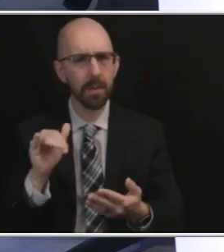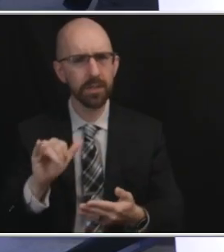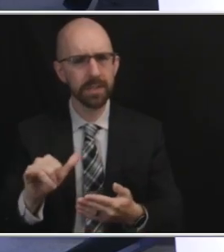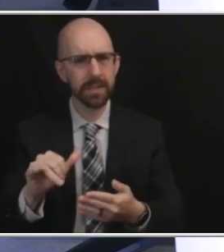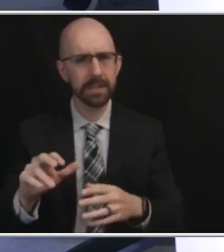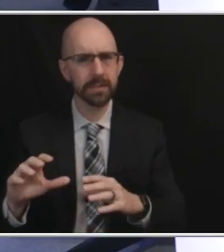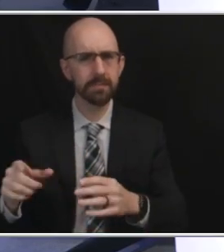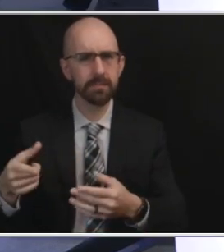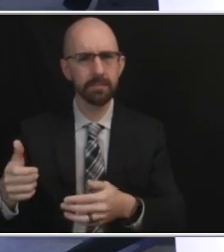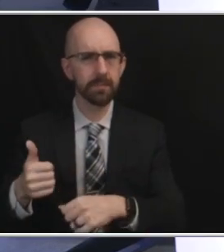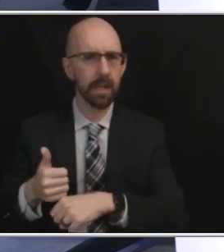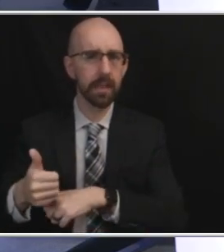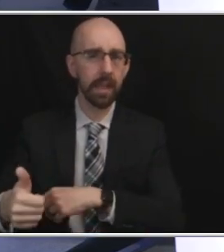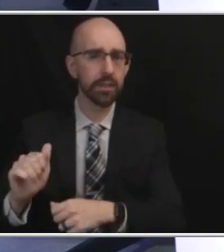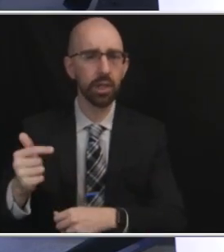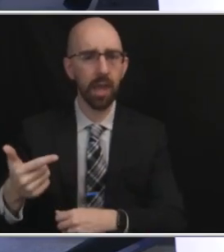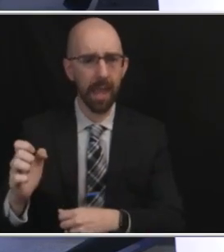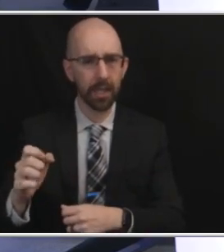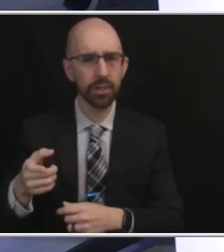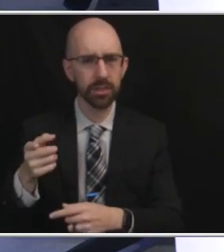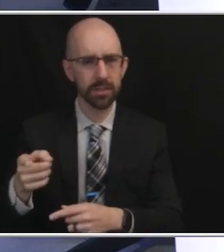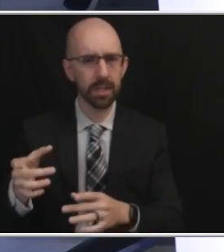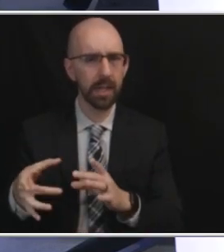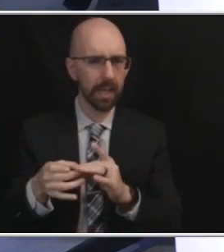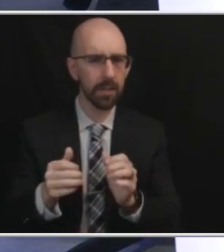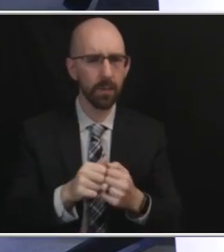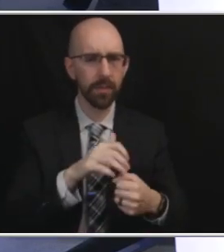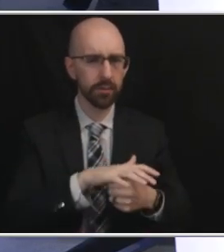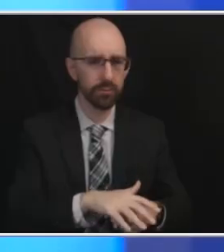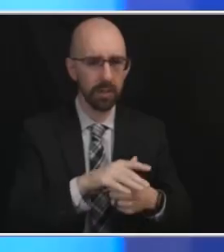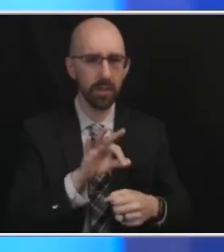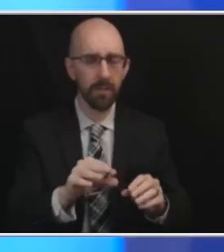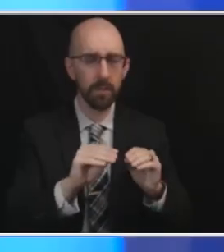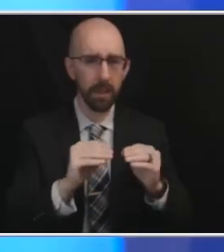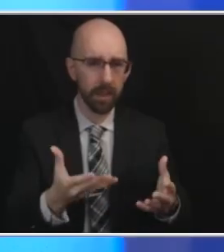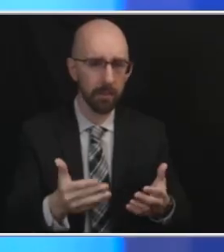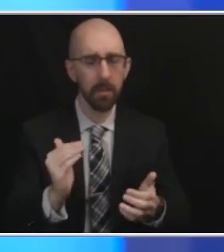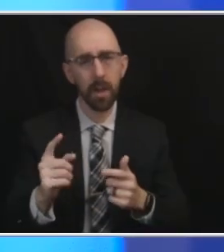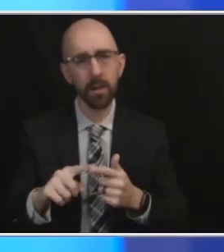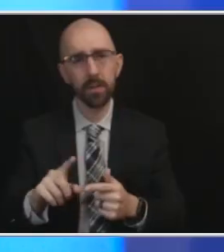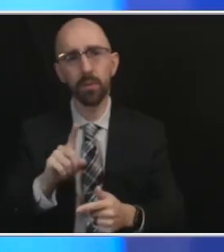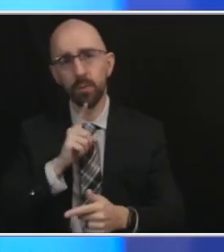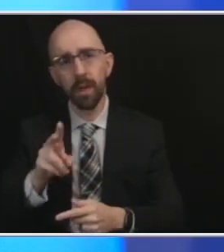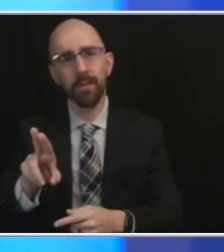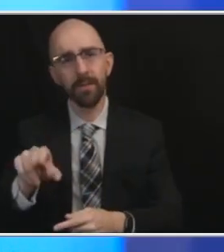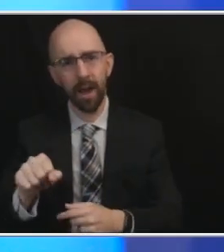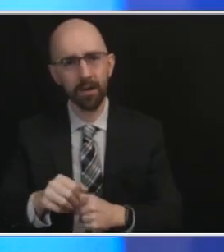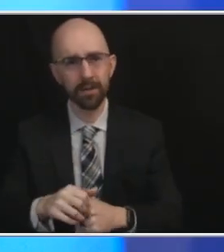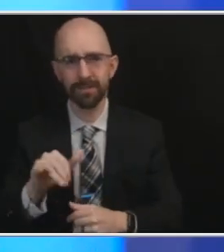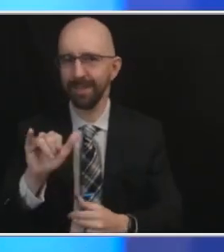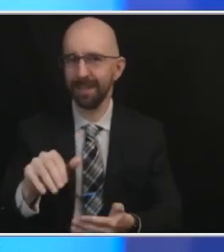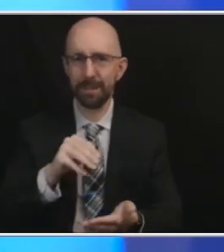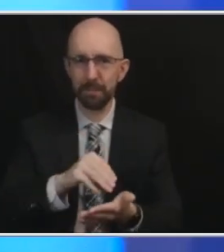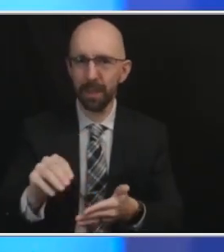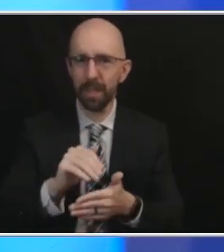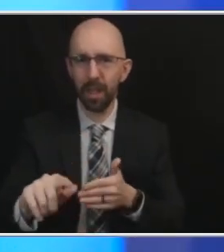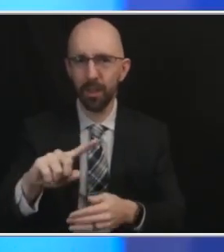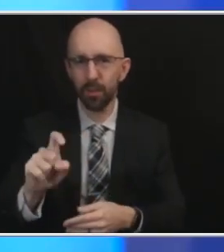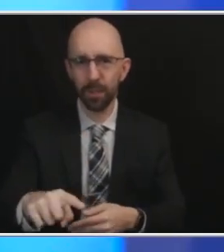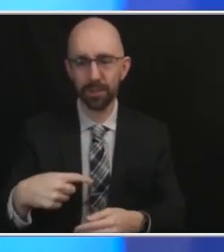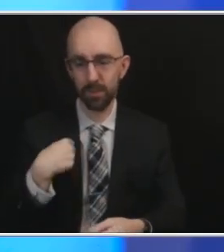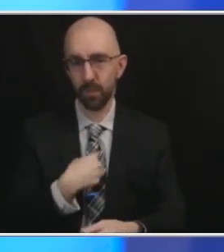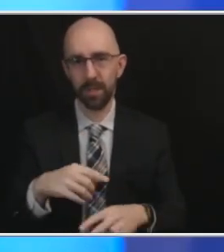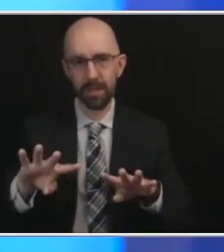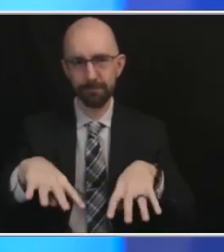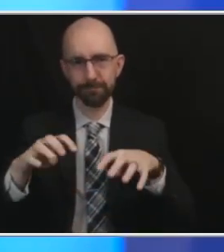connected to the stress of the pandemic versus the virus itself? Well, that's the million-dollar question, and we just don't know. We're hoping over time